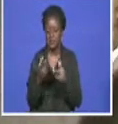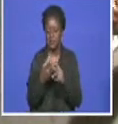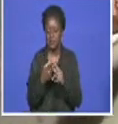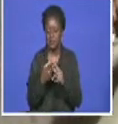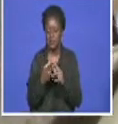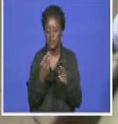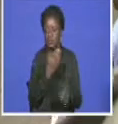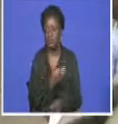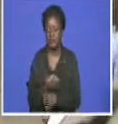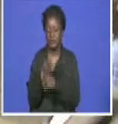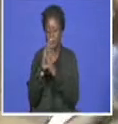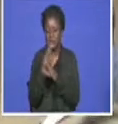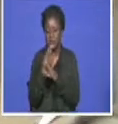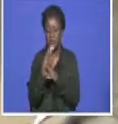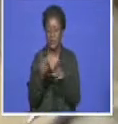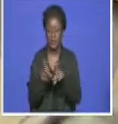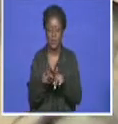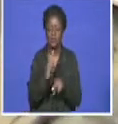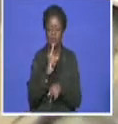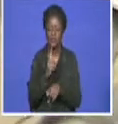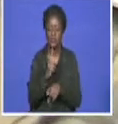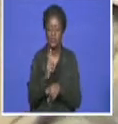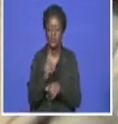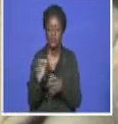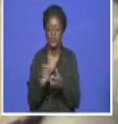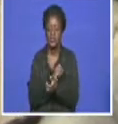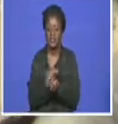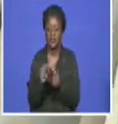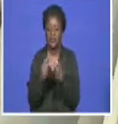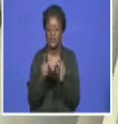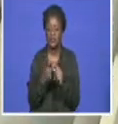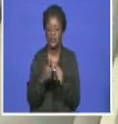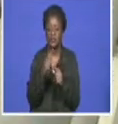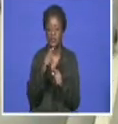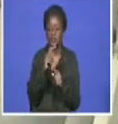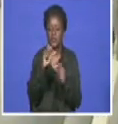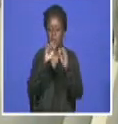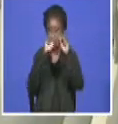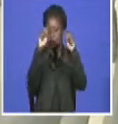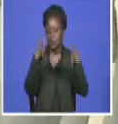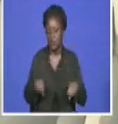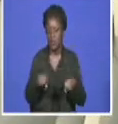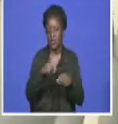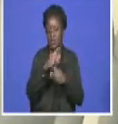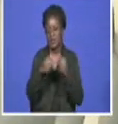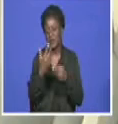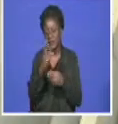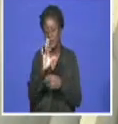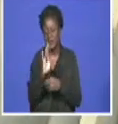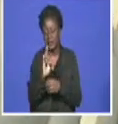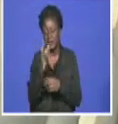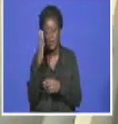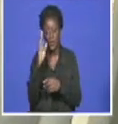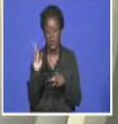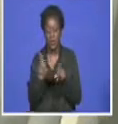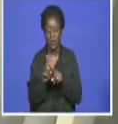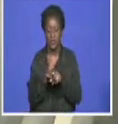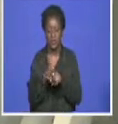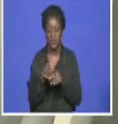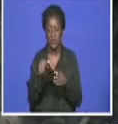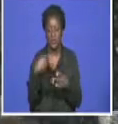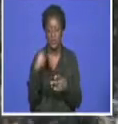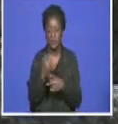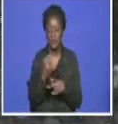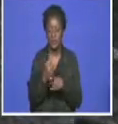the damage to the stores, I believe about 7 stores, will also affect other vendors. And so we are going to move